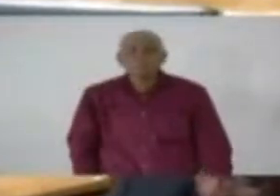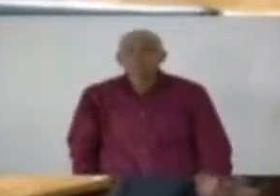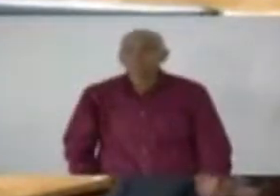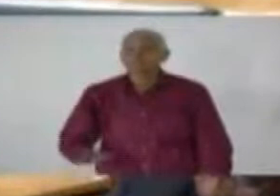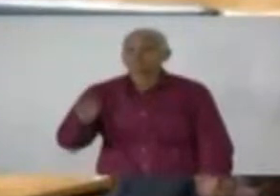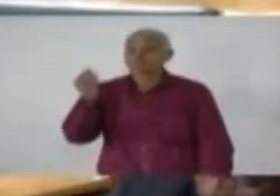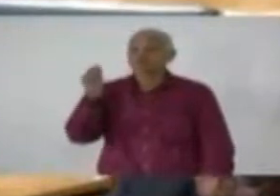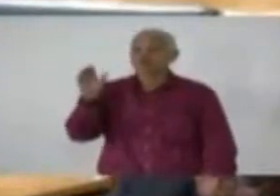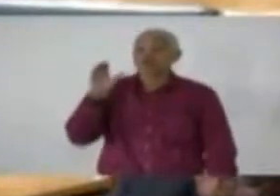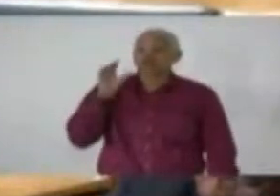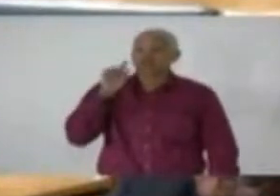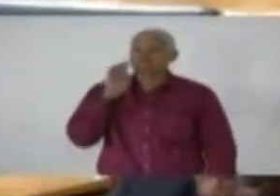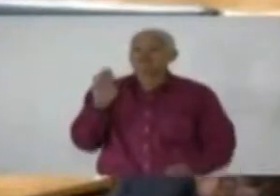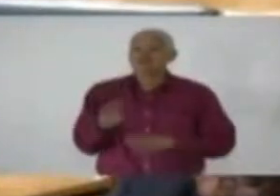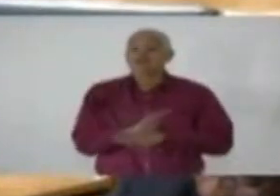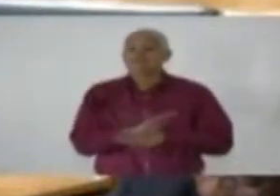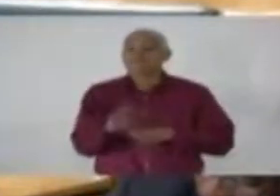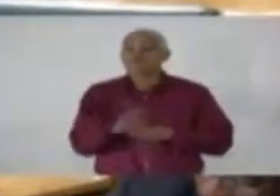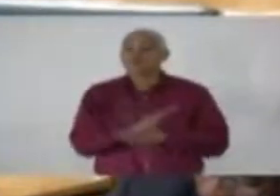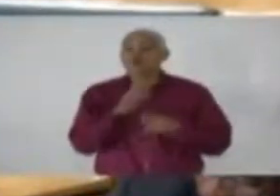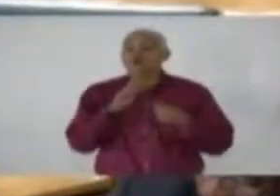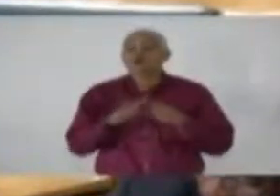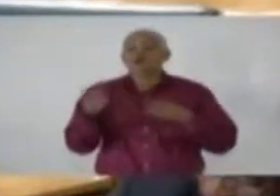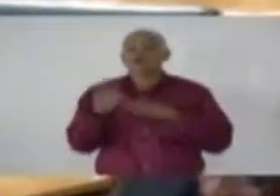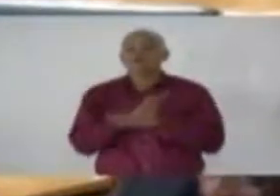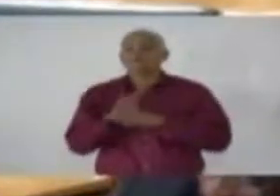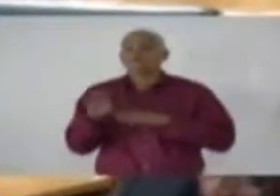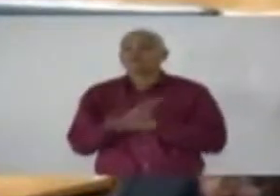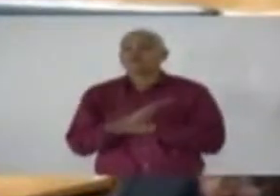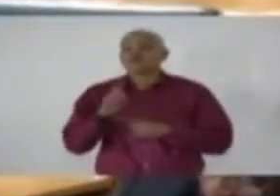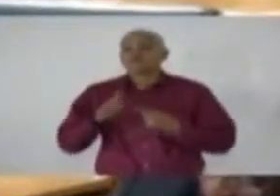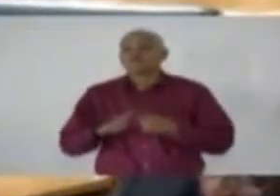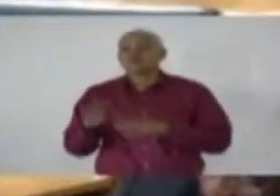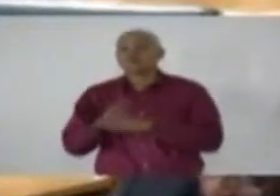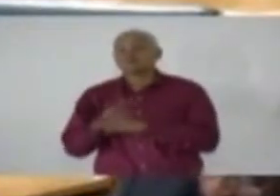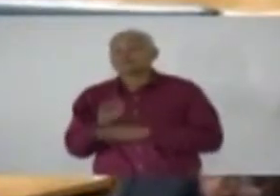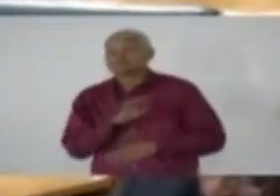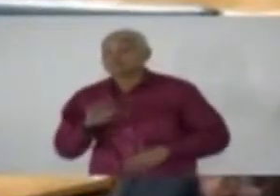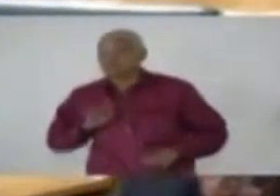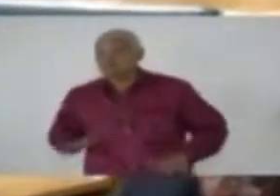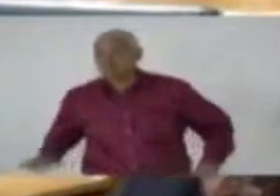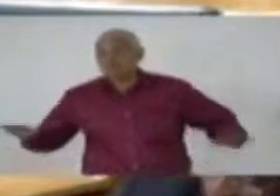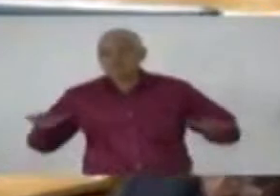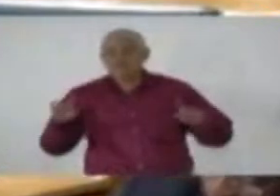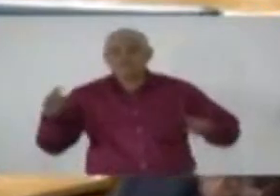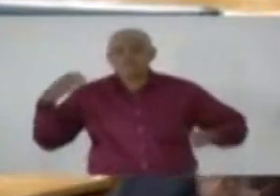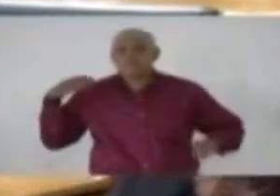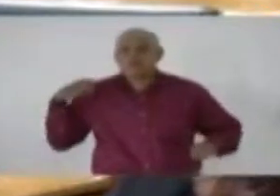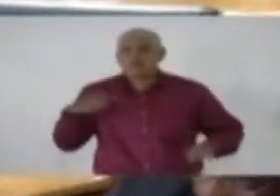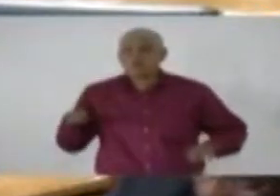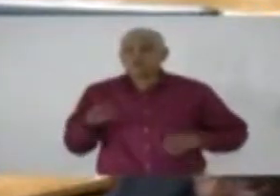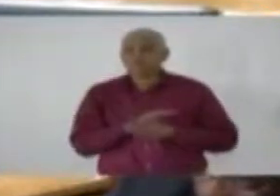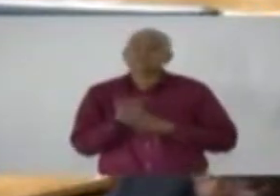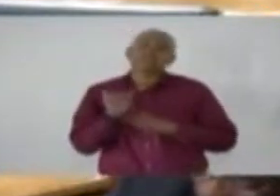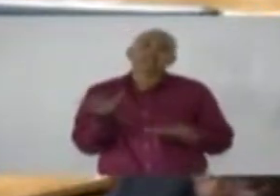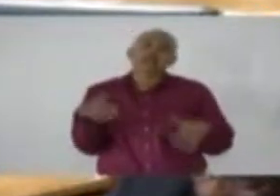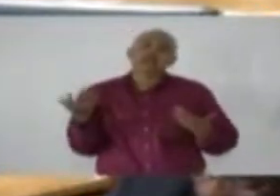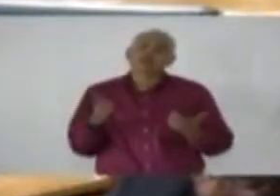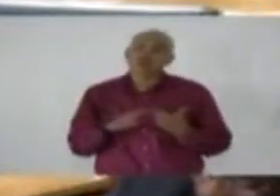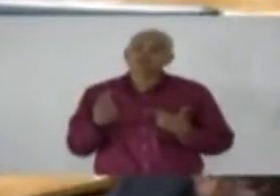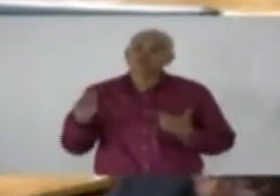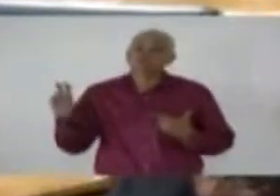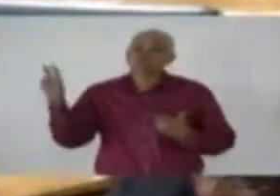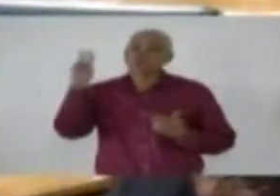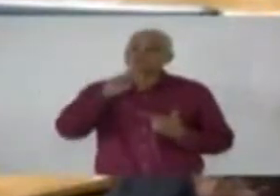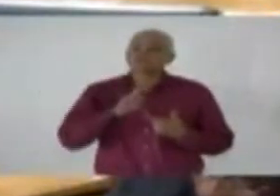It comes from businesses and business employers. Businesses like what? Tourism. I'm